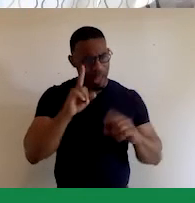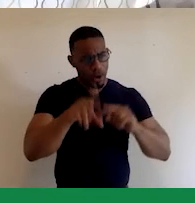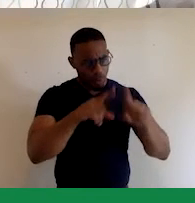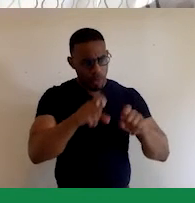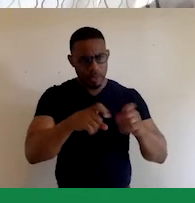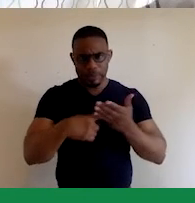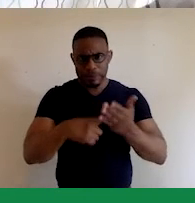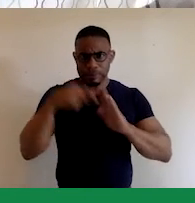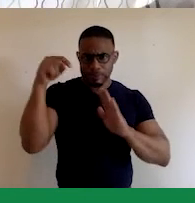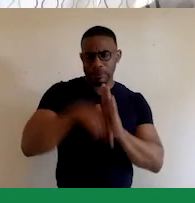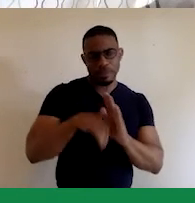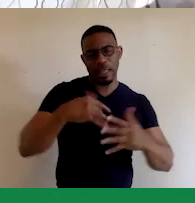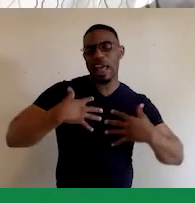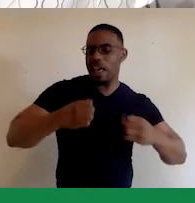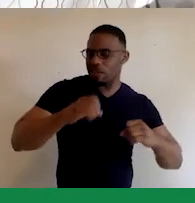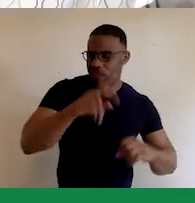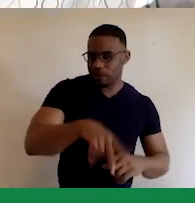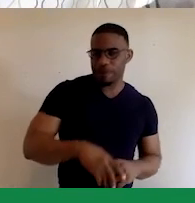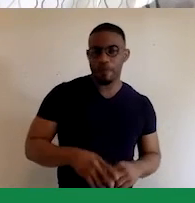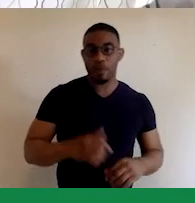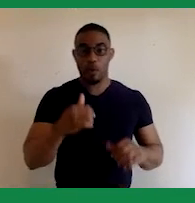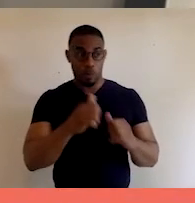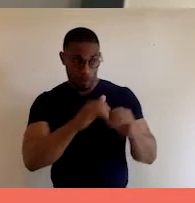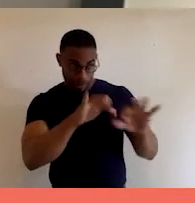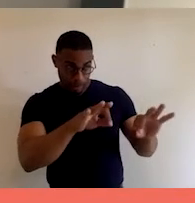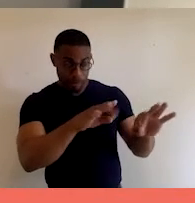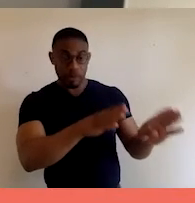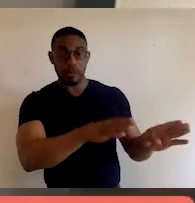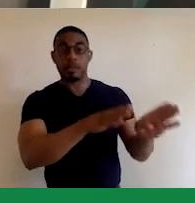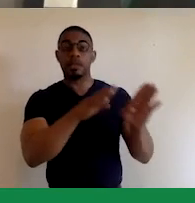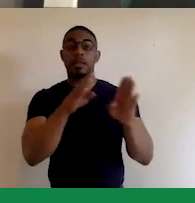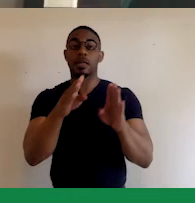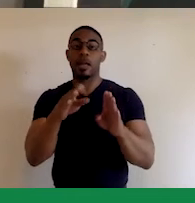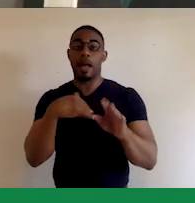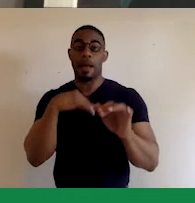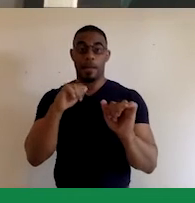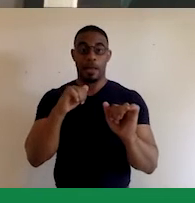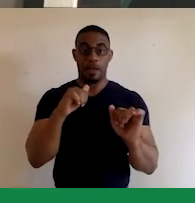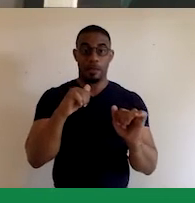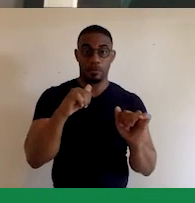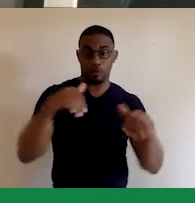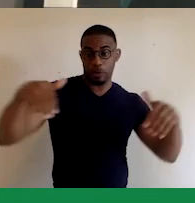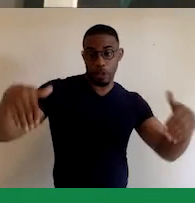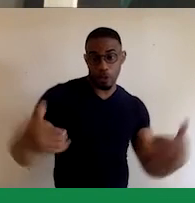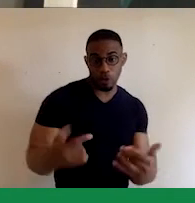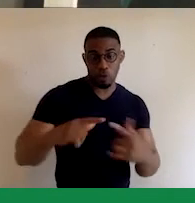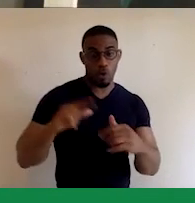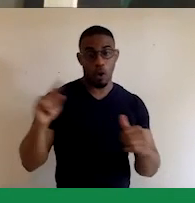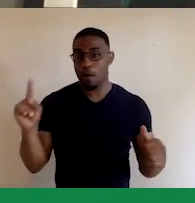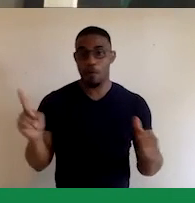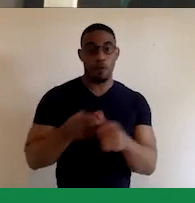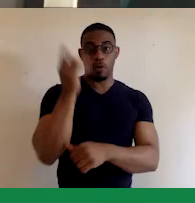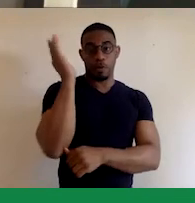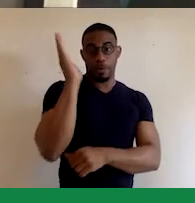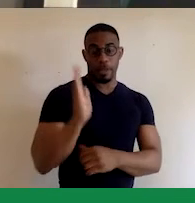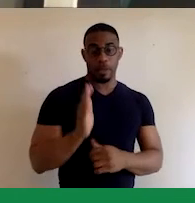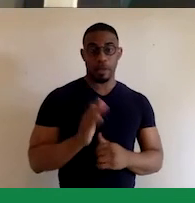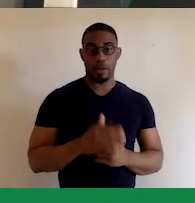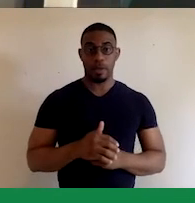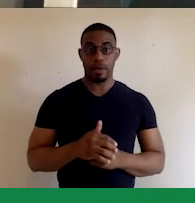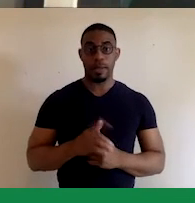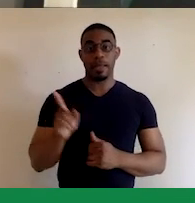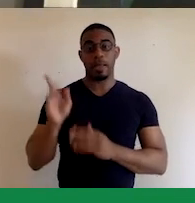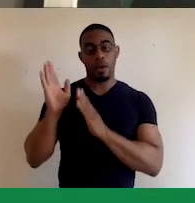questions and dialogue, which is healthy. So with that said, I would like to introduce you to our very first speaker.